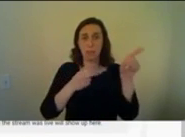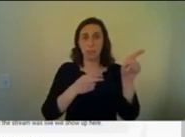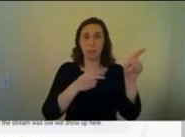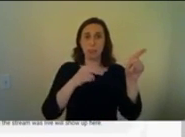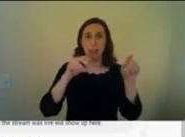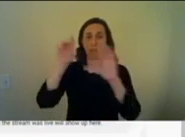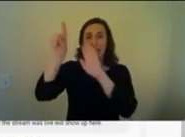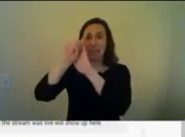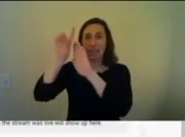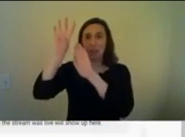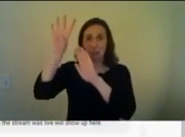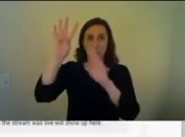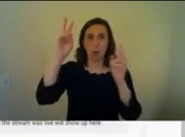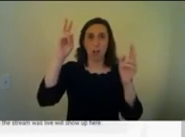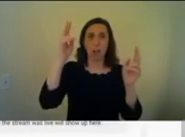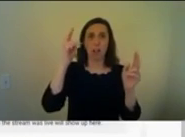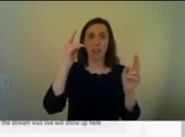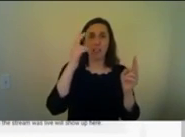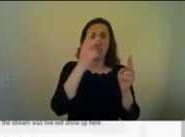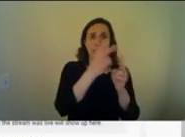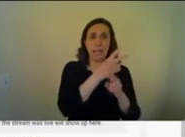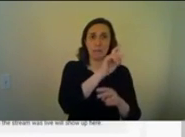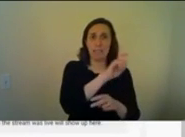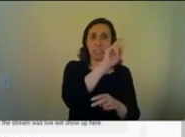negative 4x squared